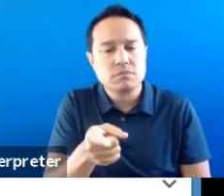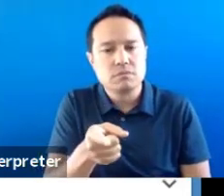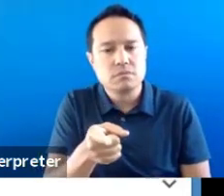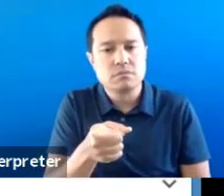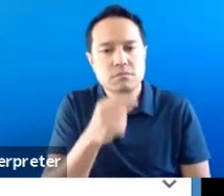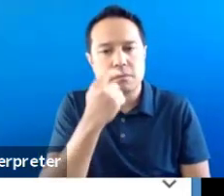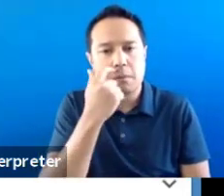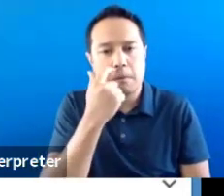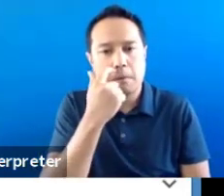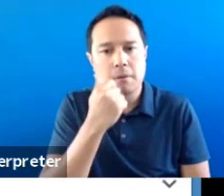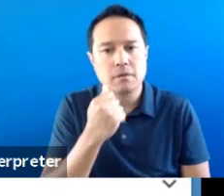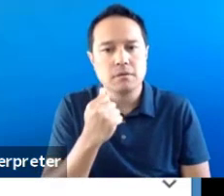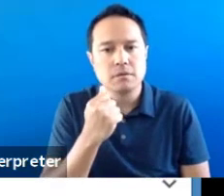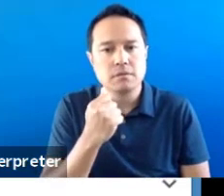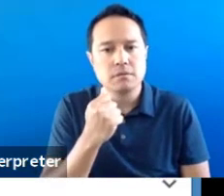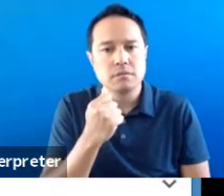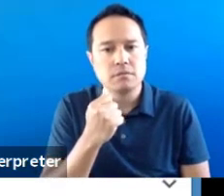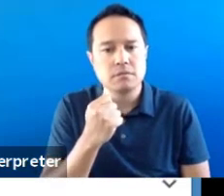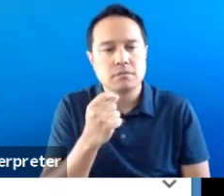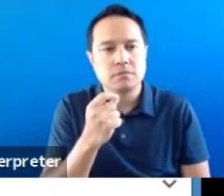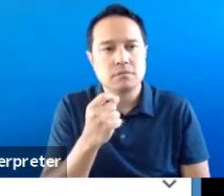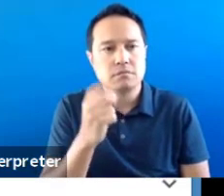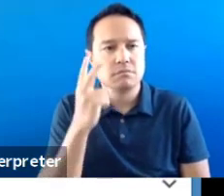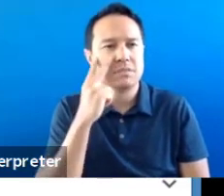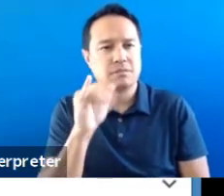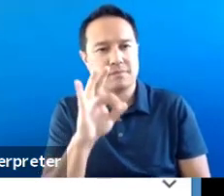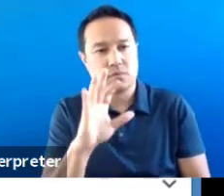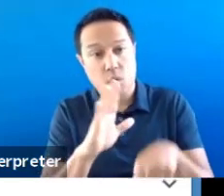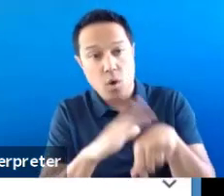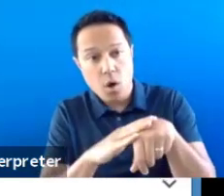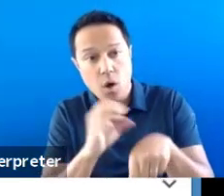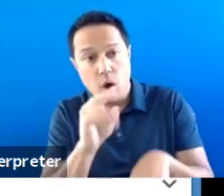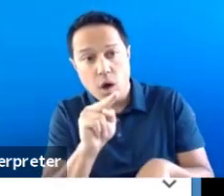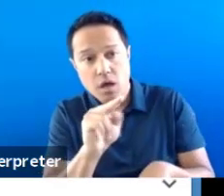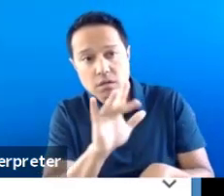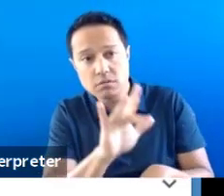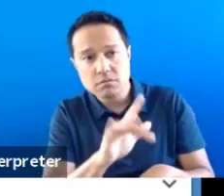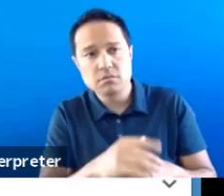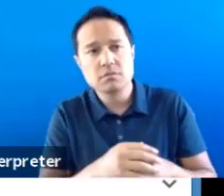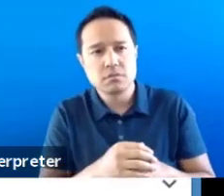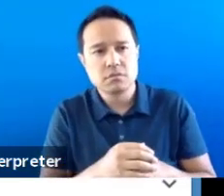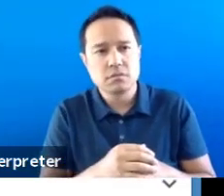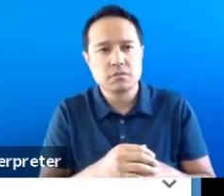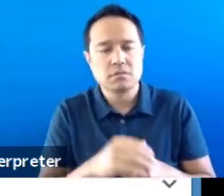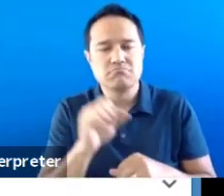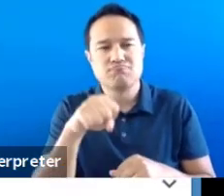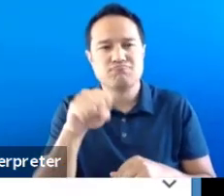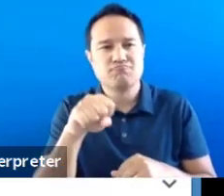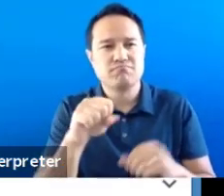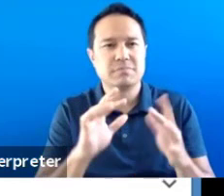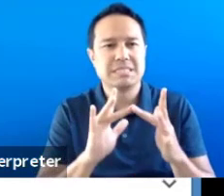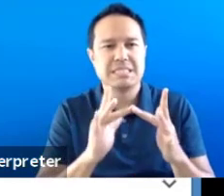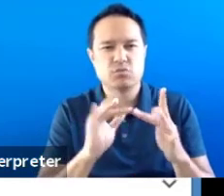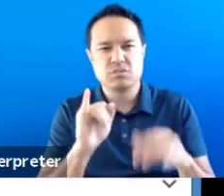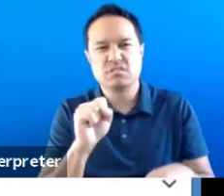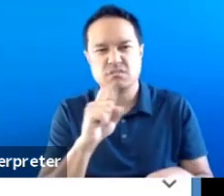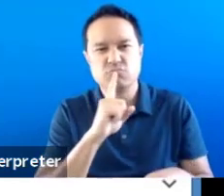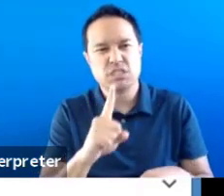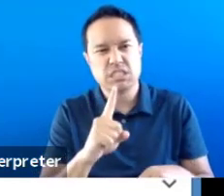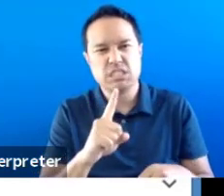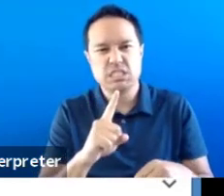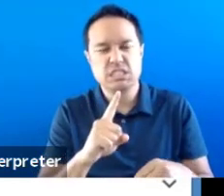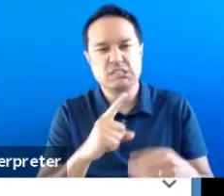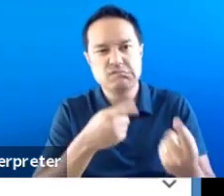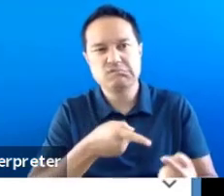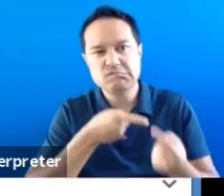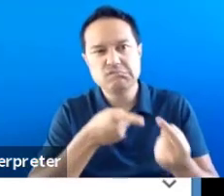All right. Let's see here. You're on. And you can, yeah, the internet is on the struggle bus, guys. So you